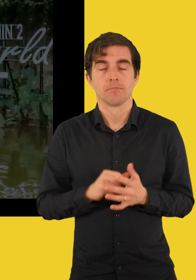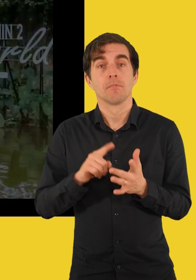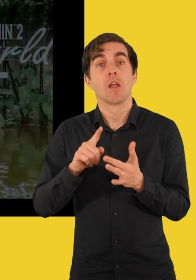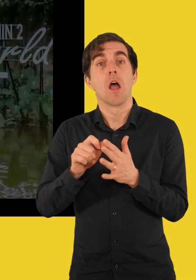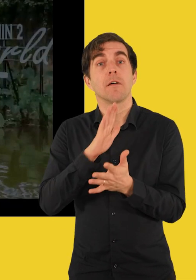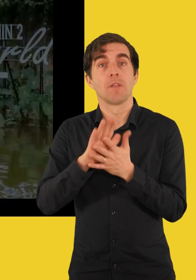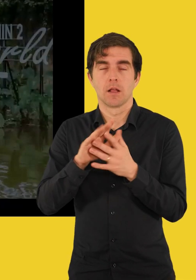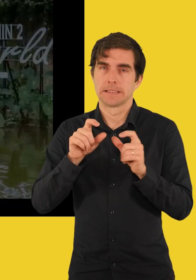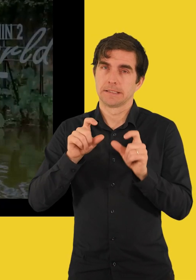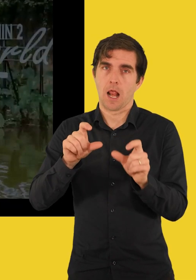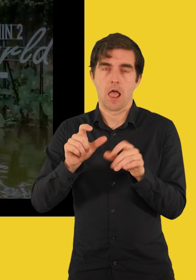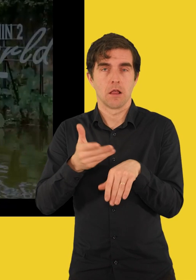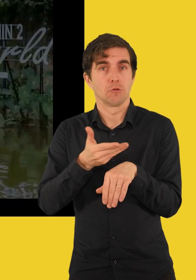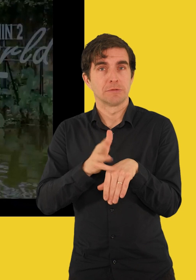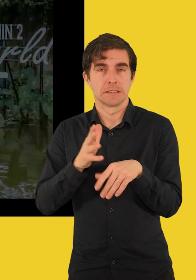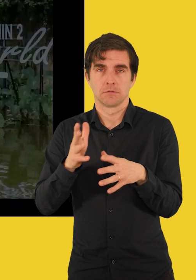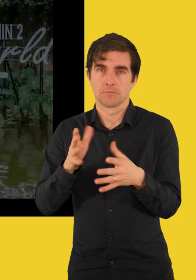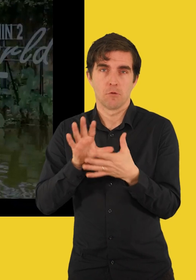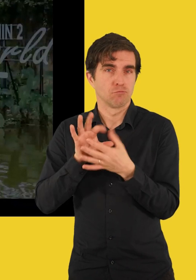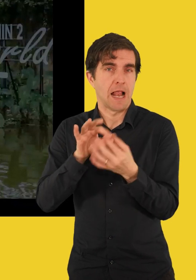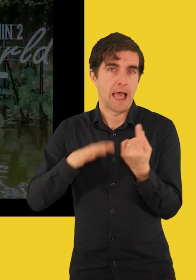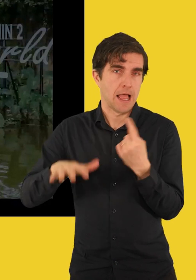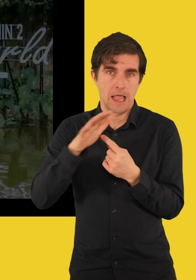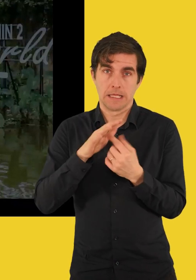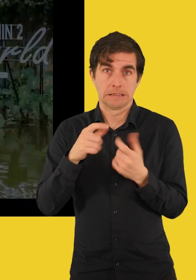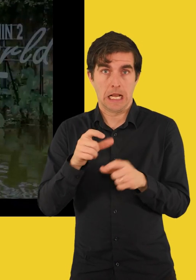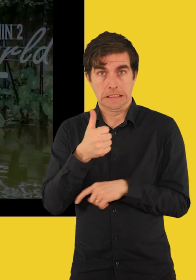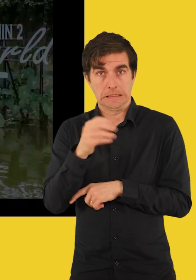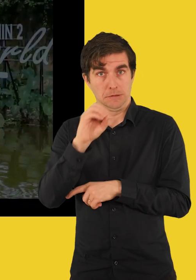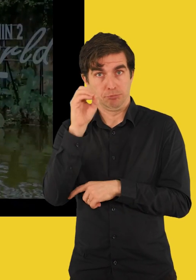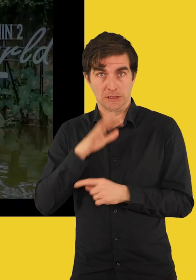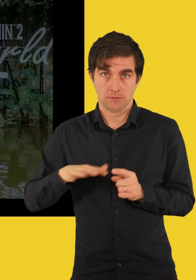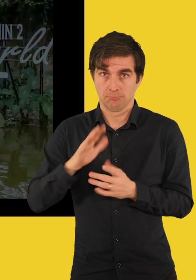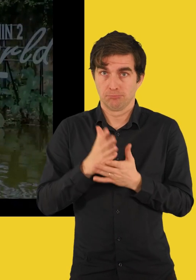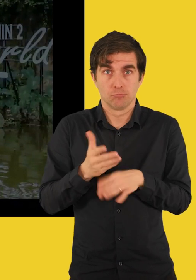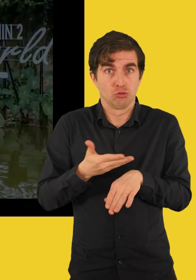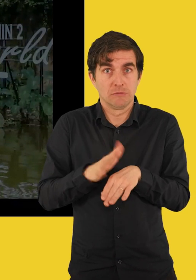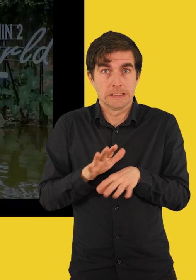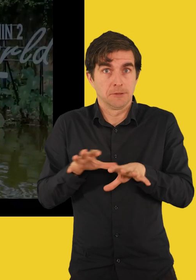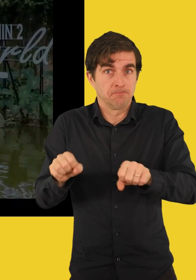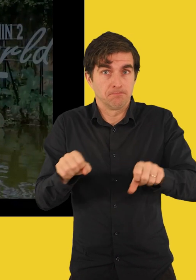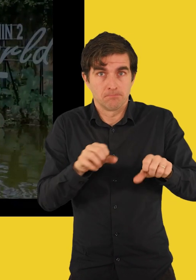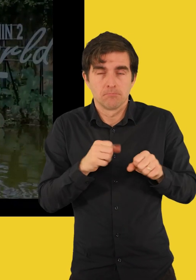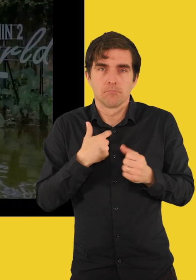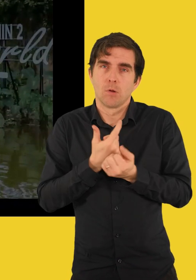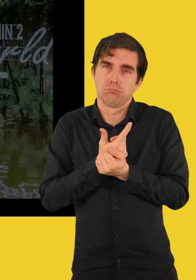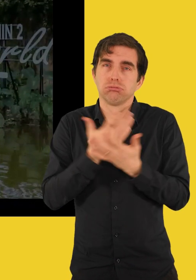Ipoh still remains green and eco-friendly, with 60% of its land still preserved as green areas, and we